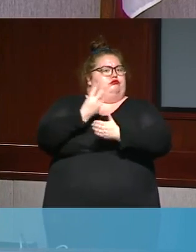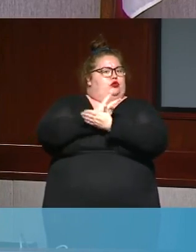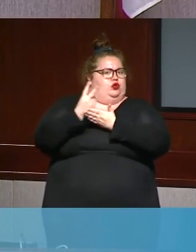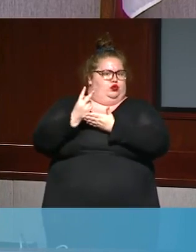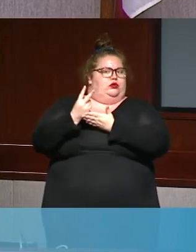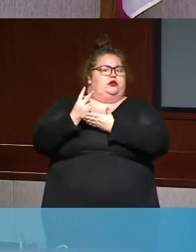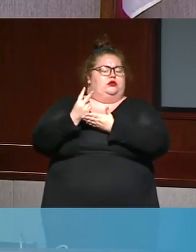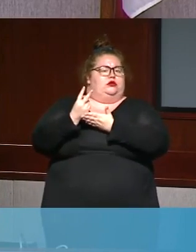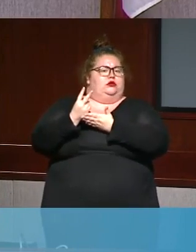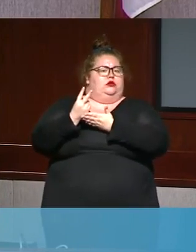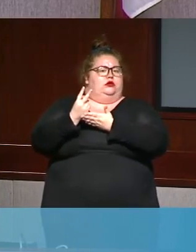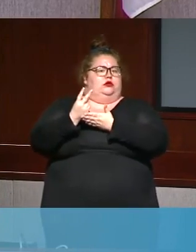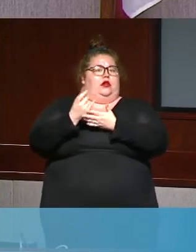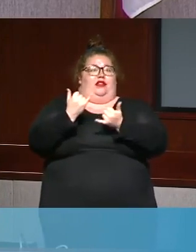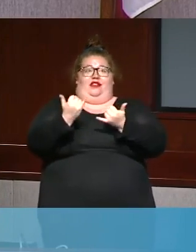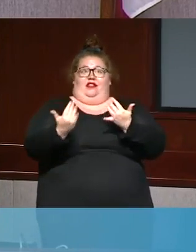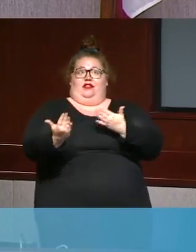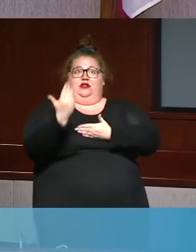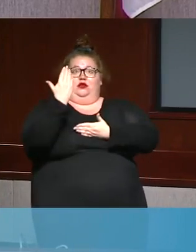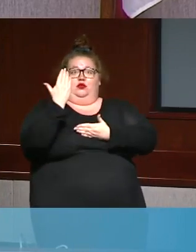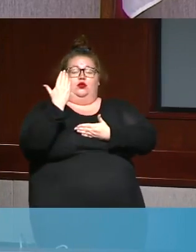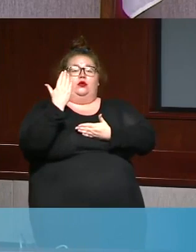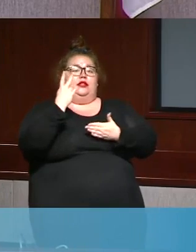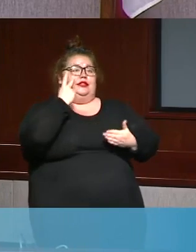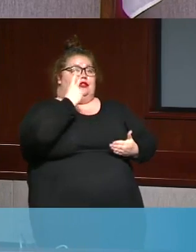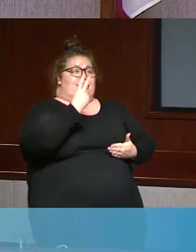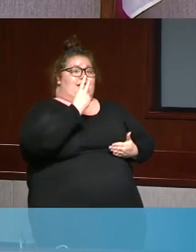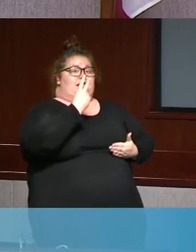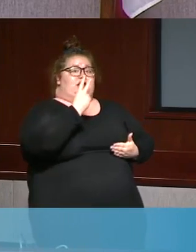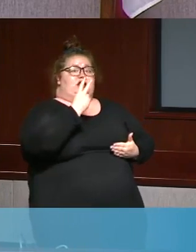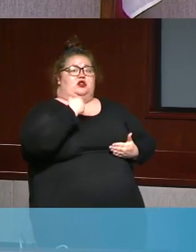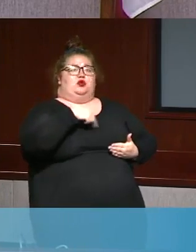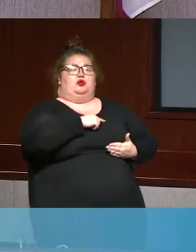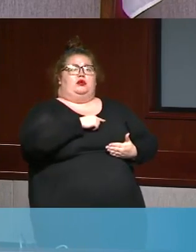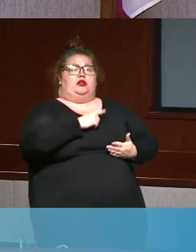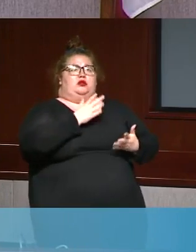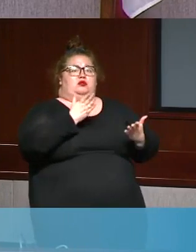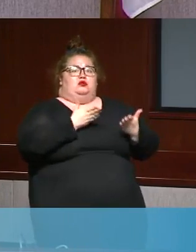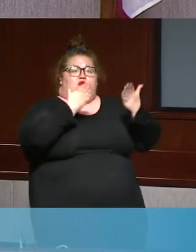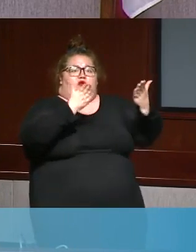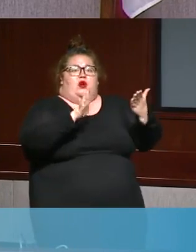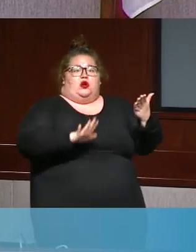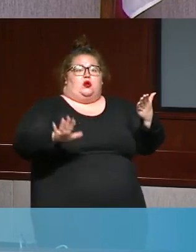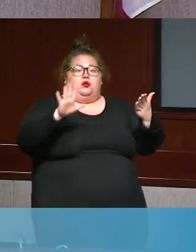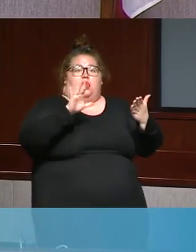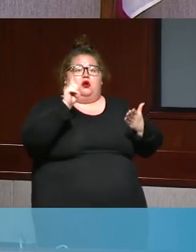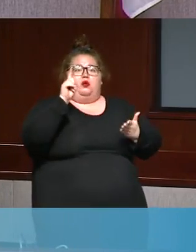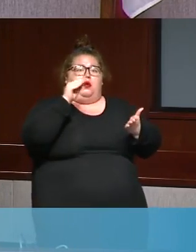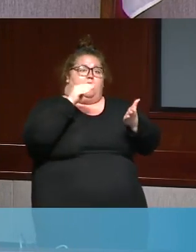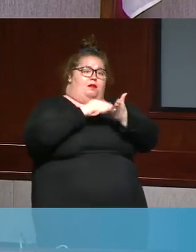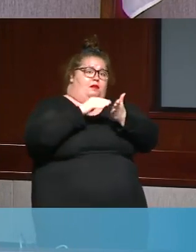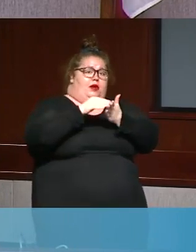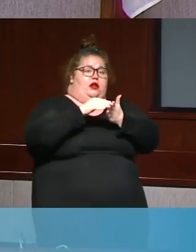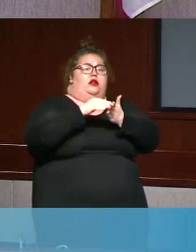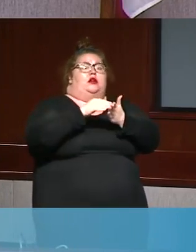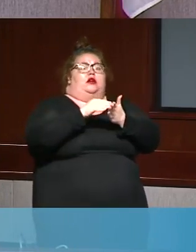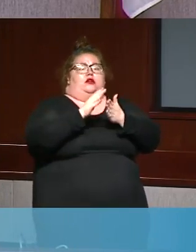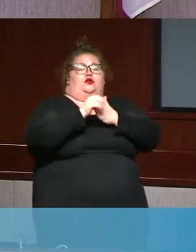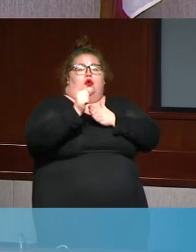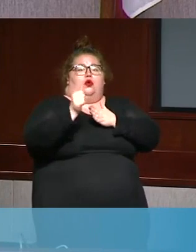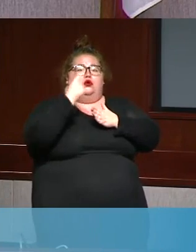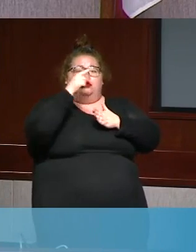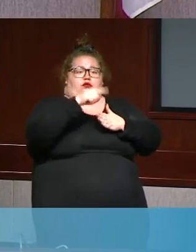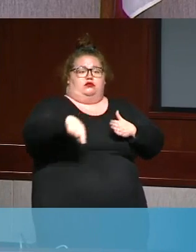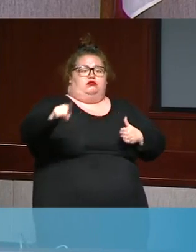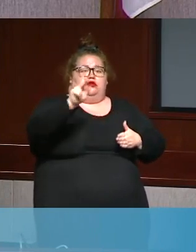last check this morning, we have provided about roughly over $1 million to Kern County